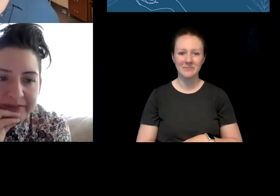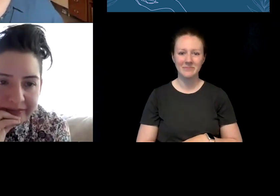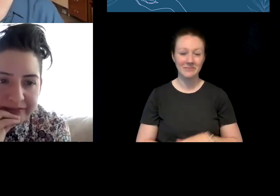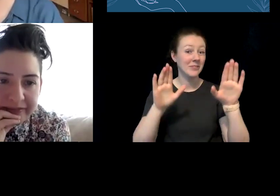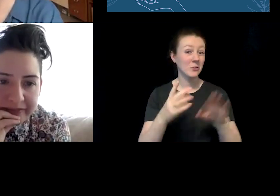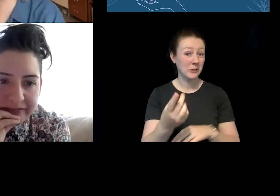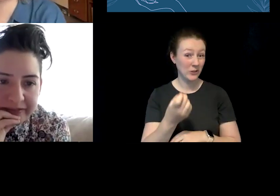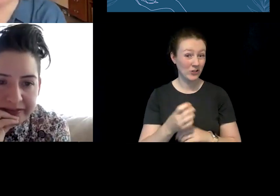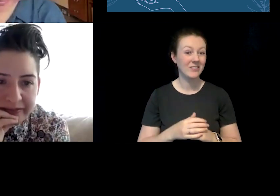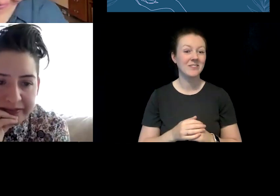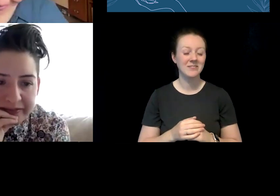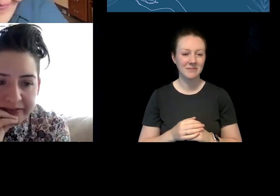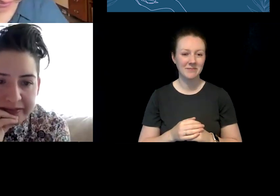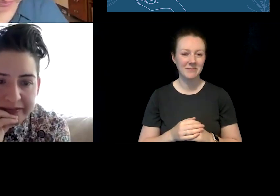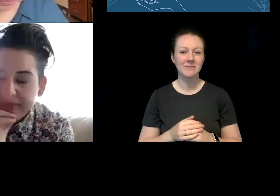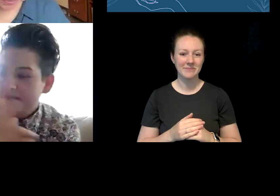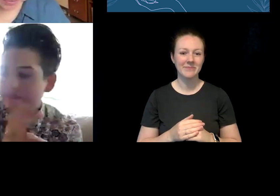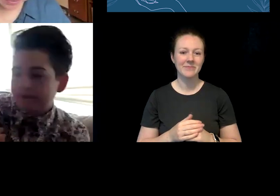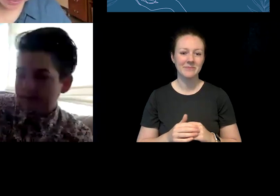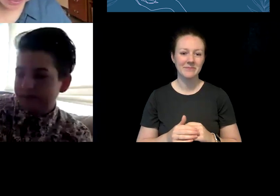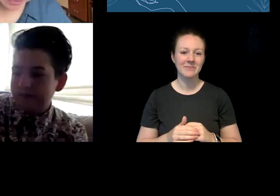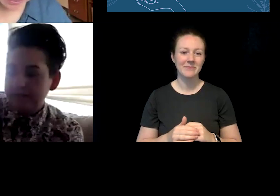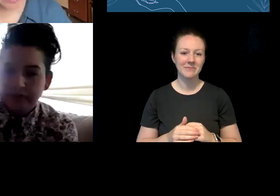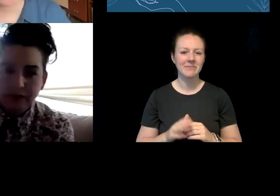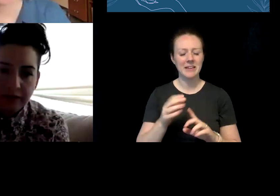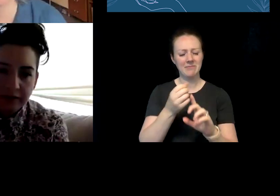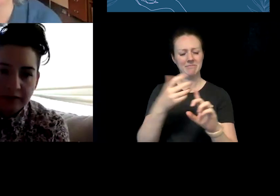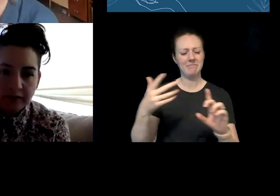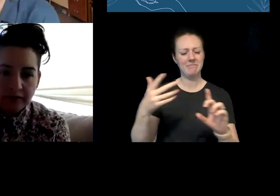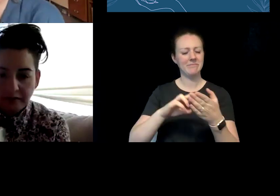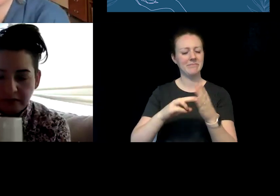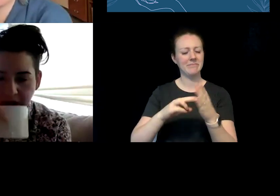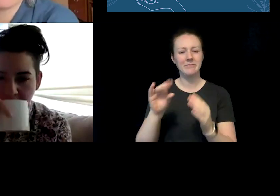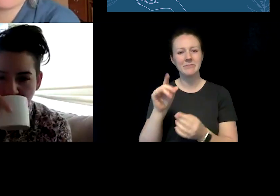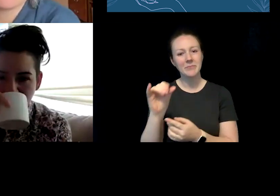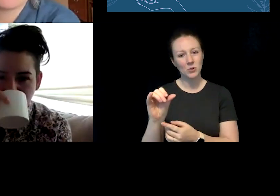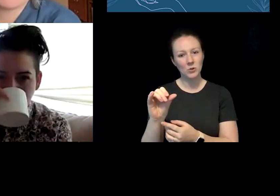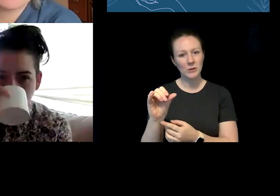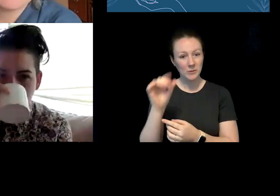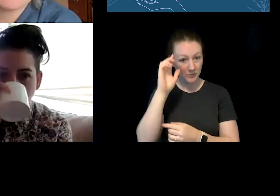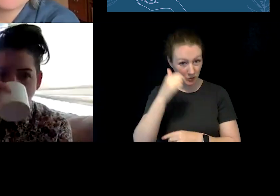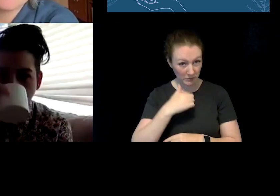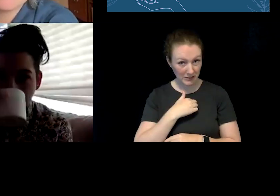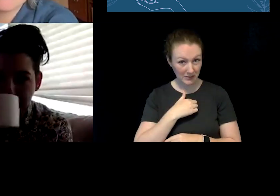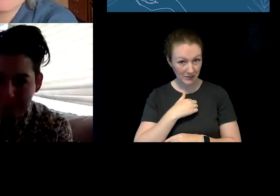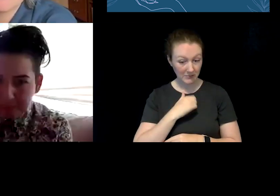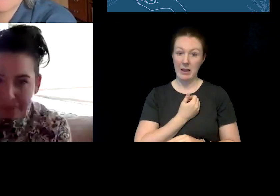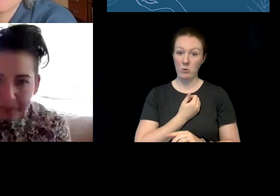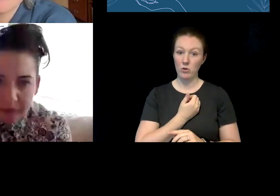question around the definition of joy. I think for me, in our